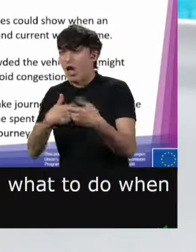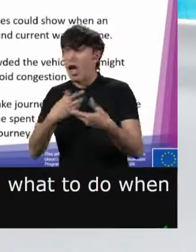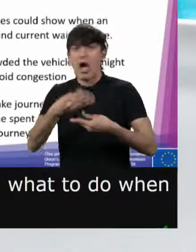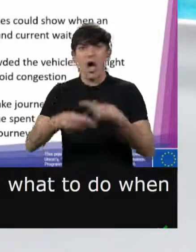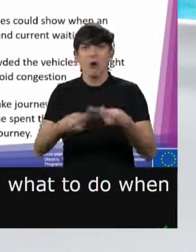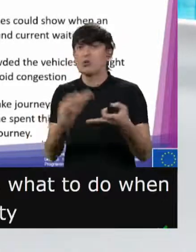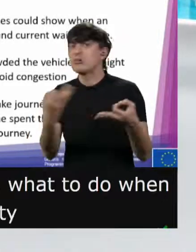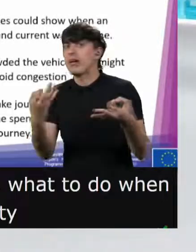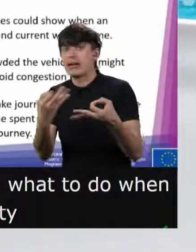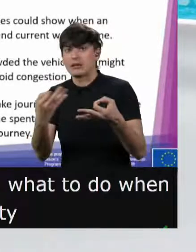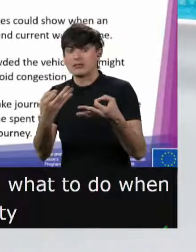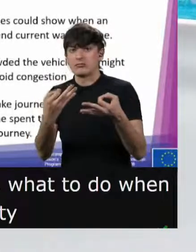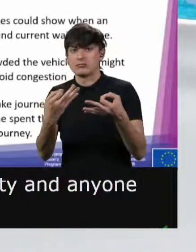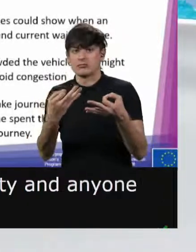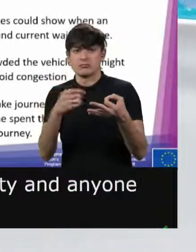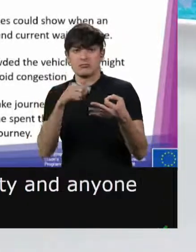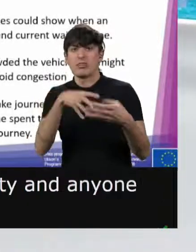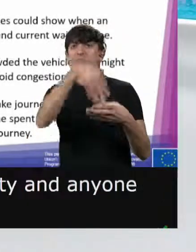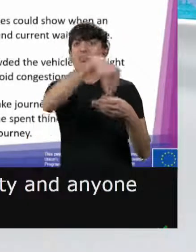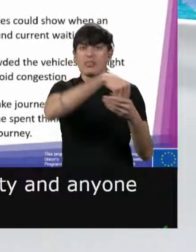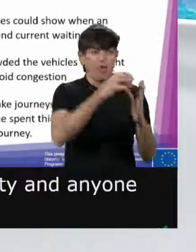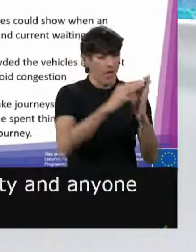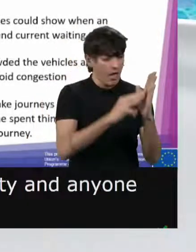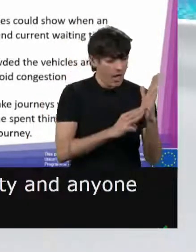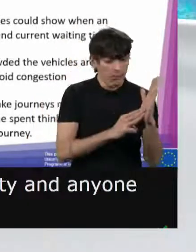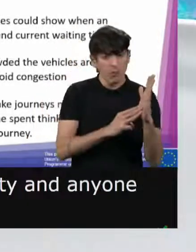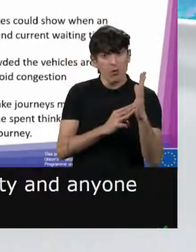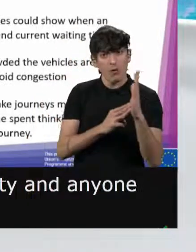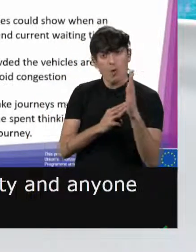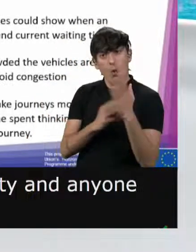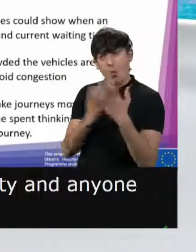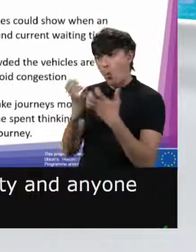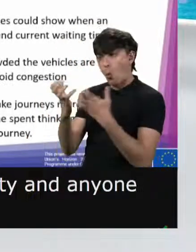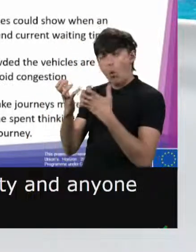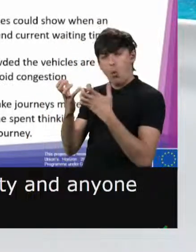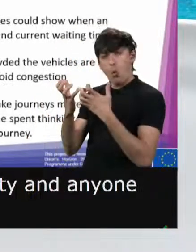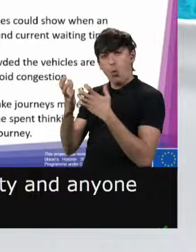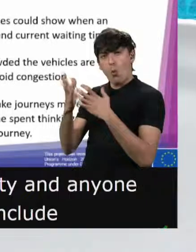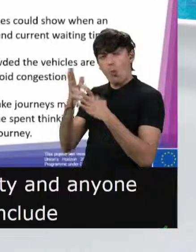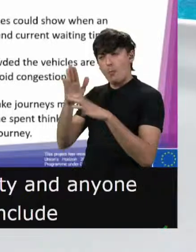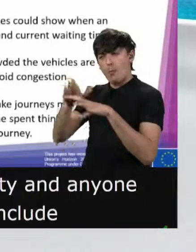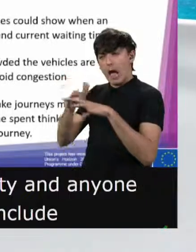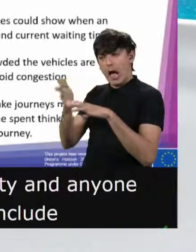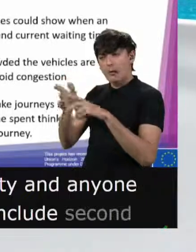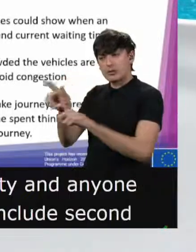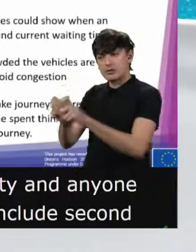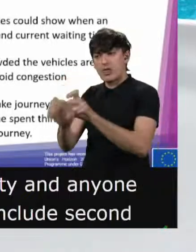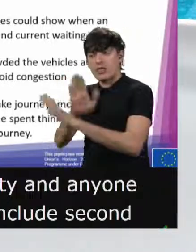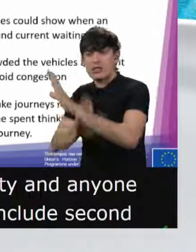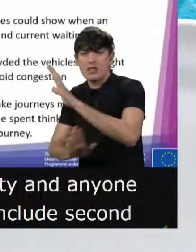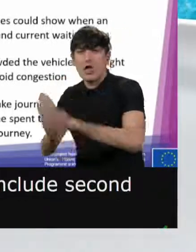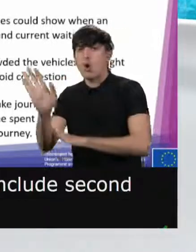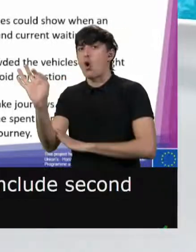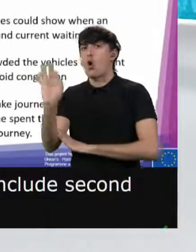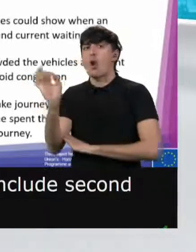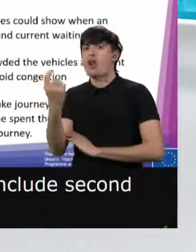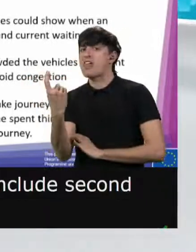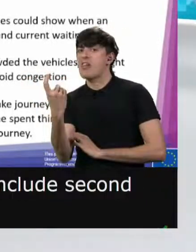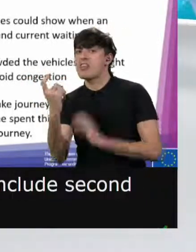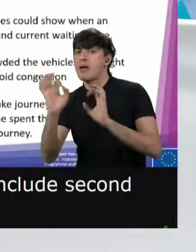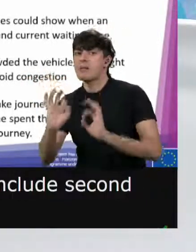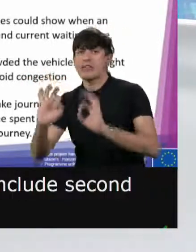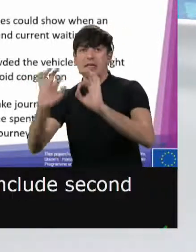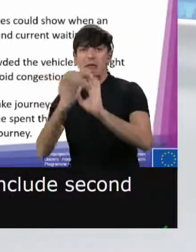anyone with additional needs on a journey, which might include second language users, visitors, tourists, and so